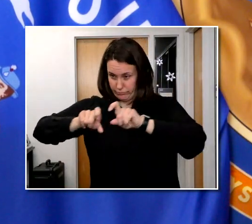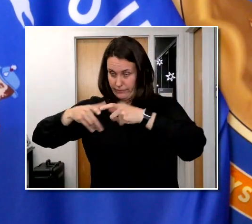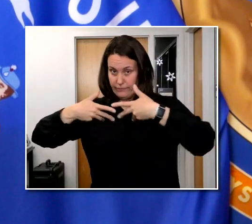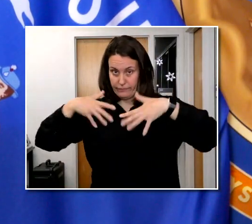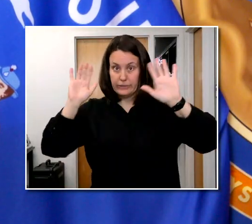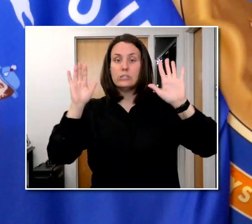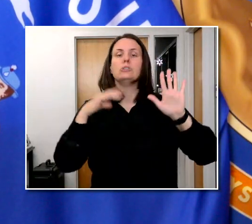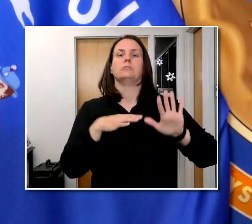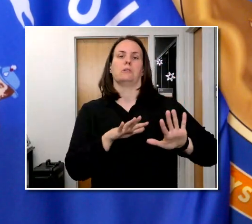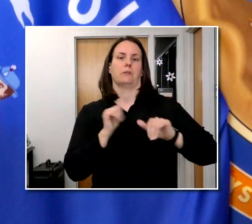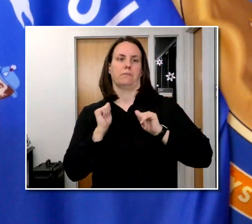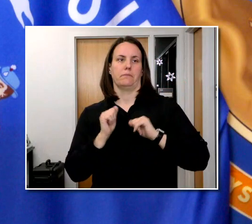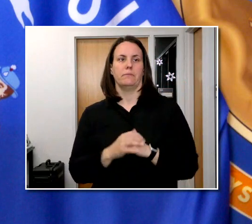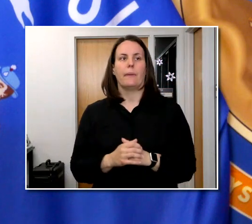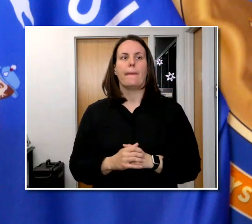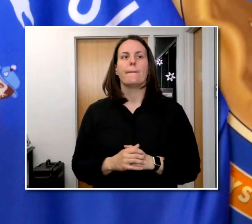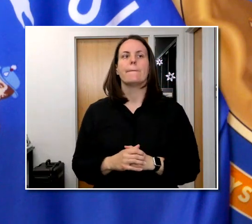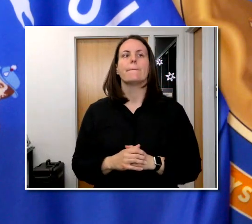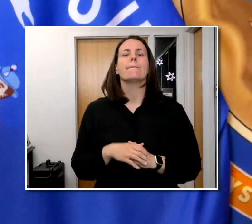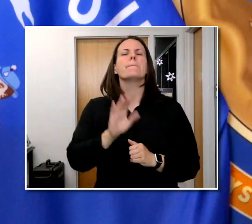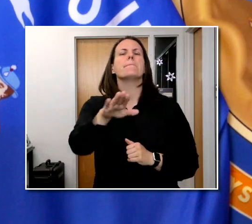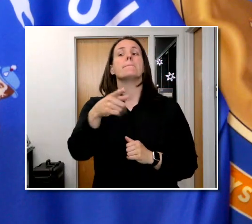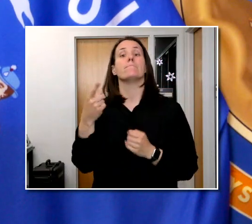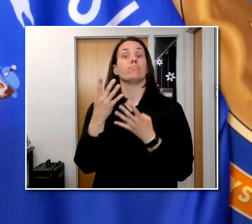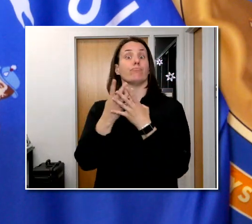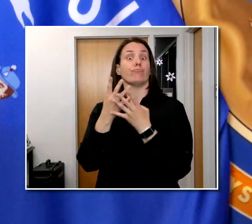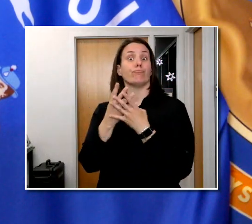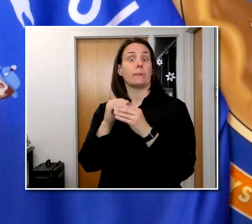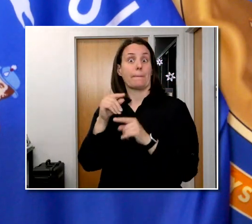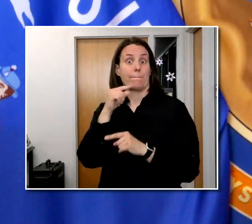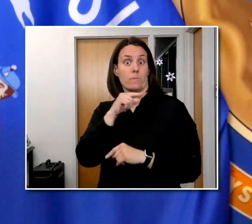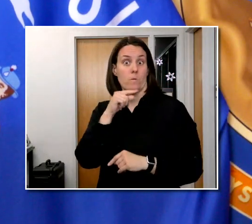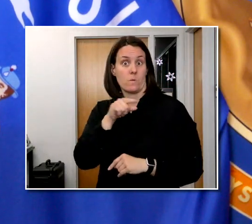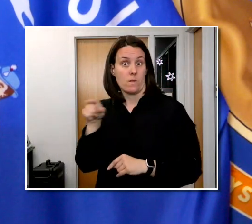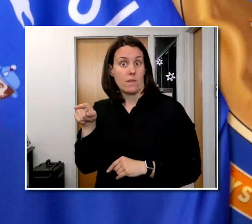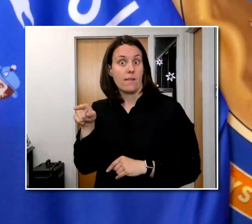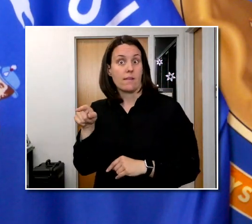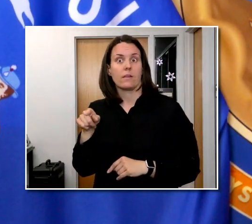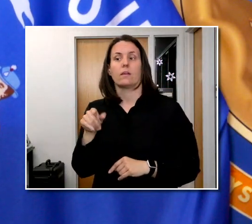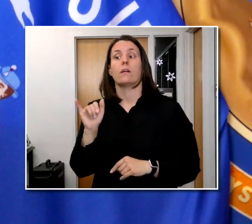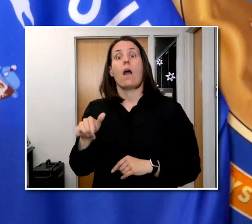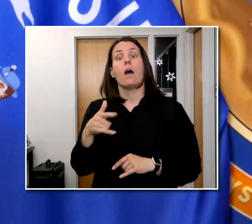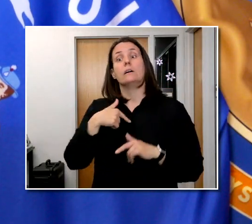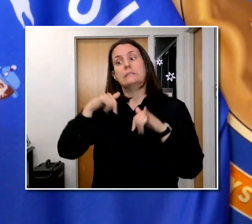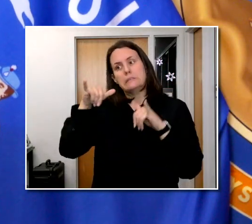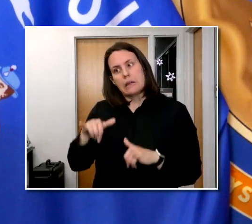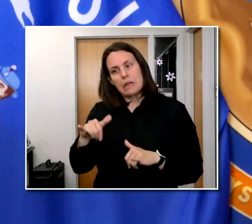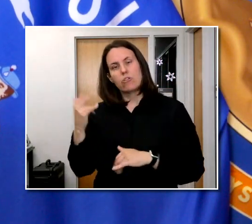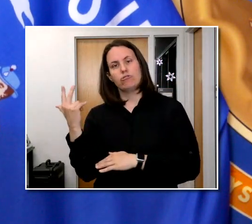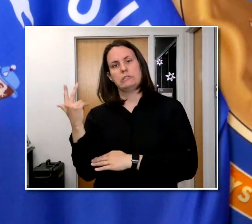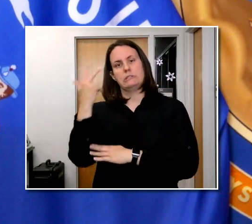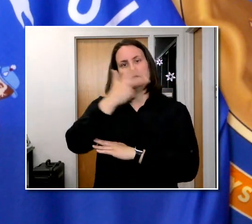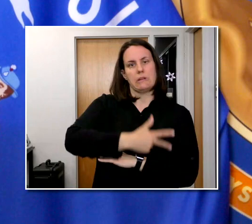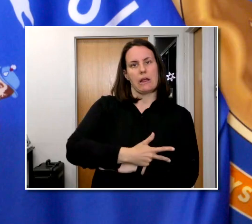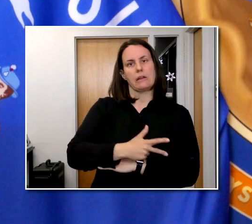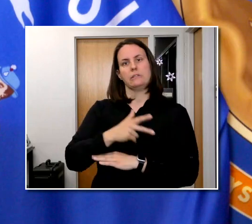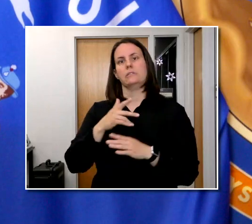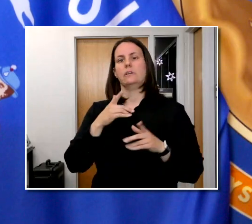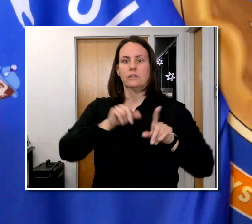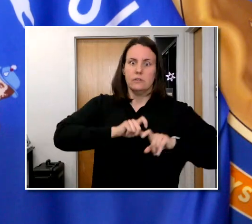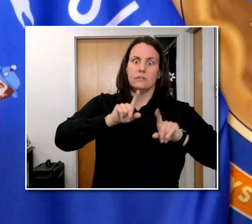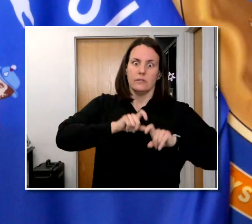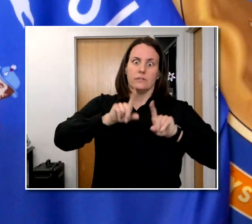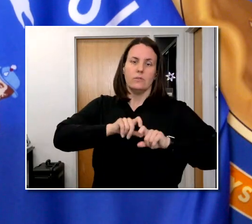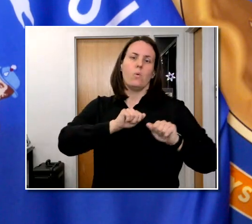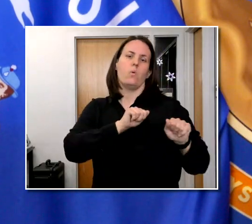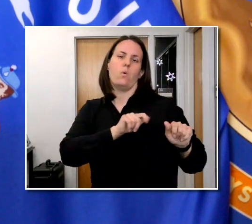think took us at least 3 days to get everyone tested there. And then the third type of site is what we're calling a true community-based